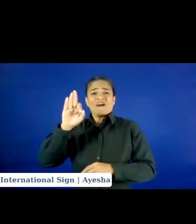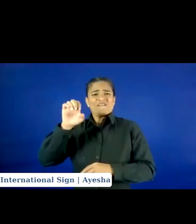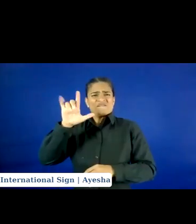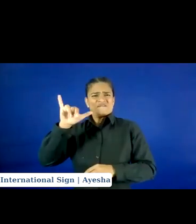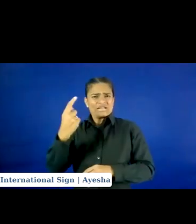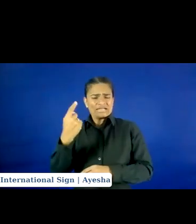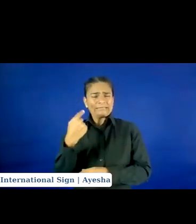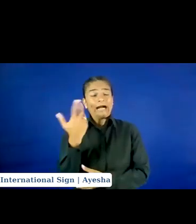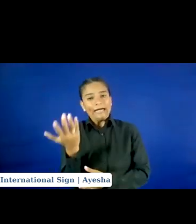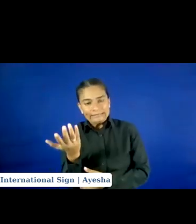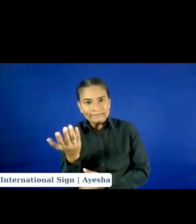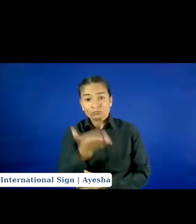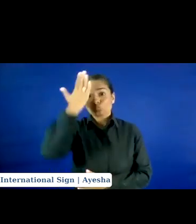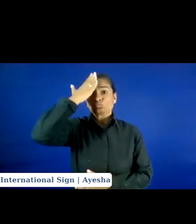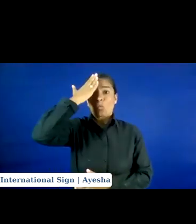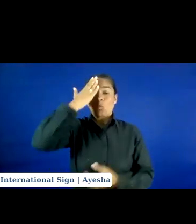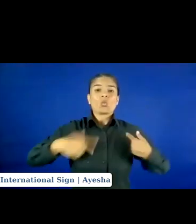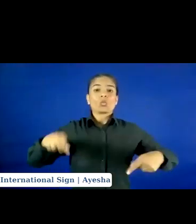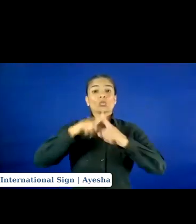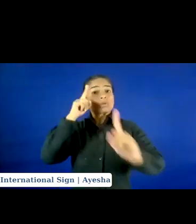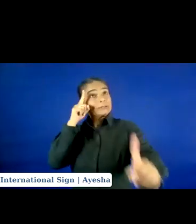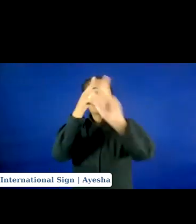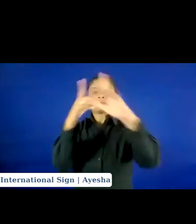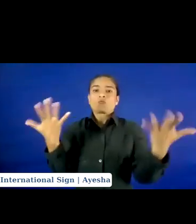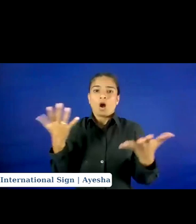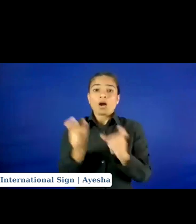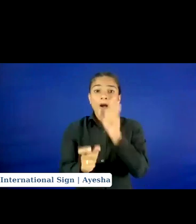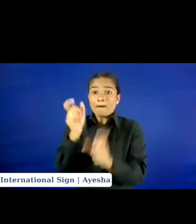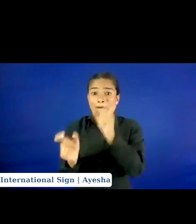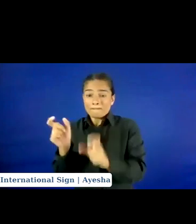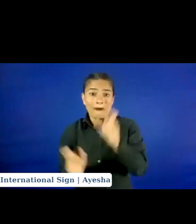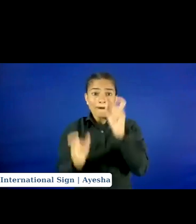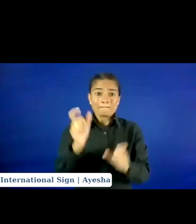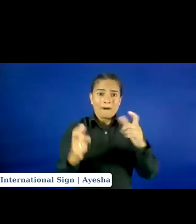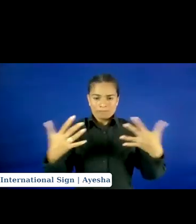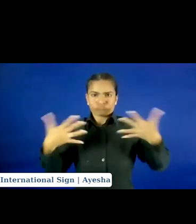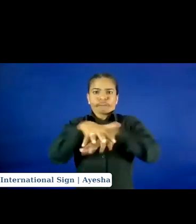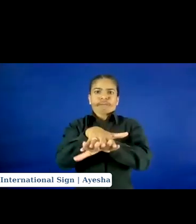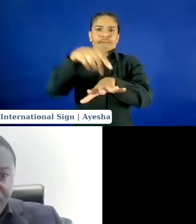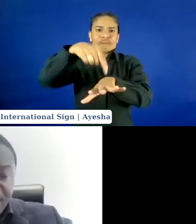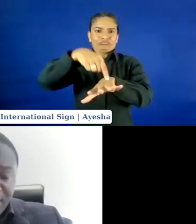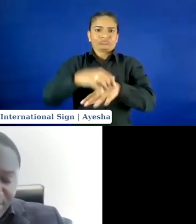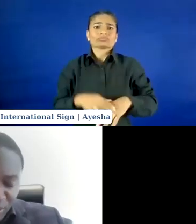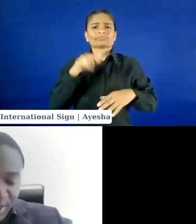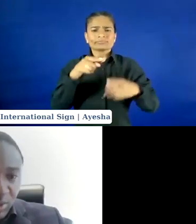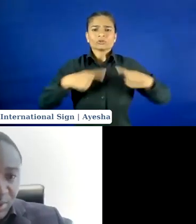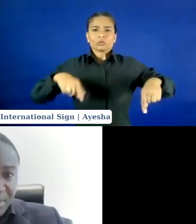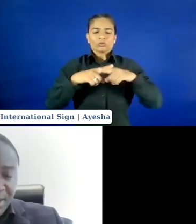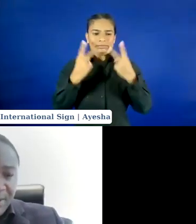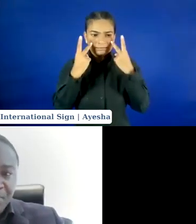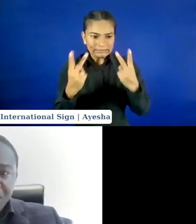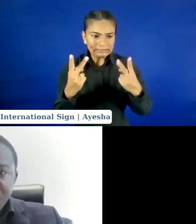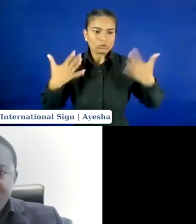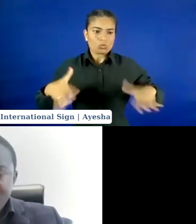at interoperabilities, and it's one of the areas of technical and financial support to the government, particularly